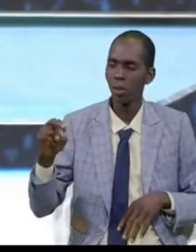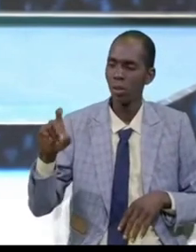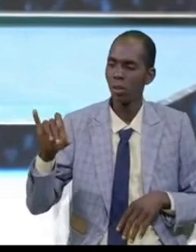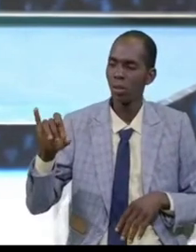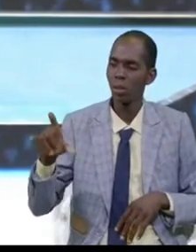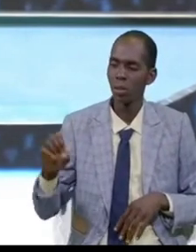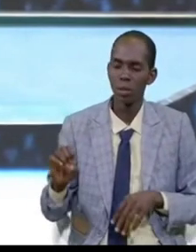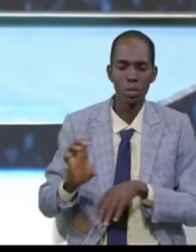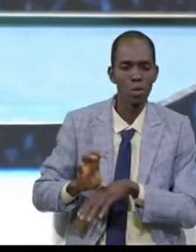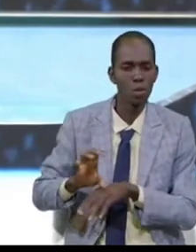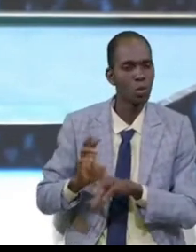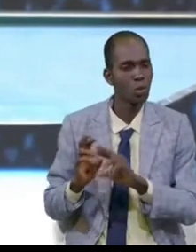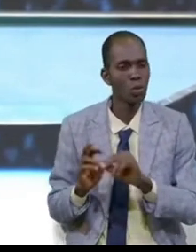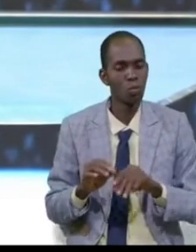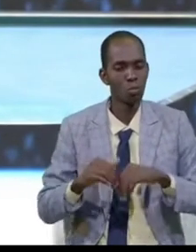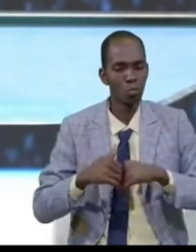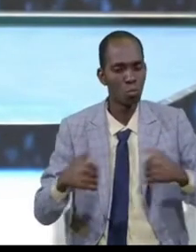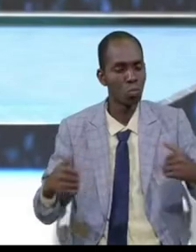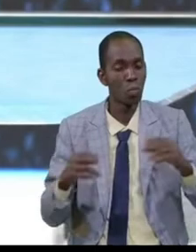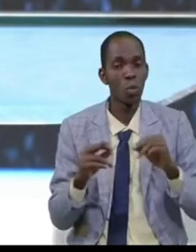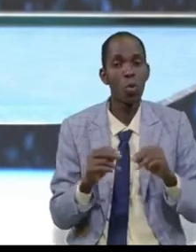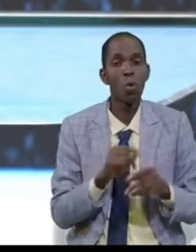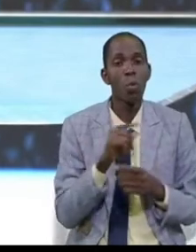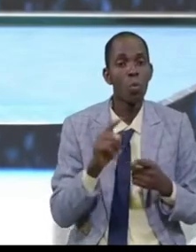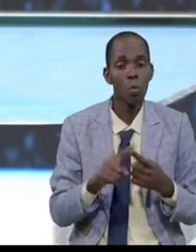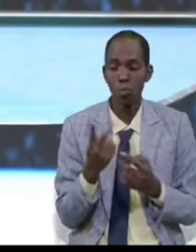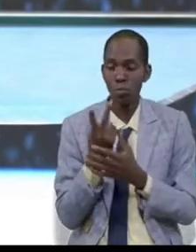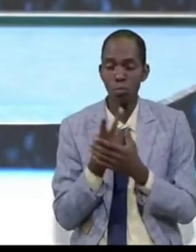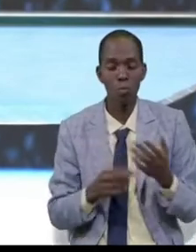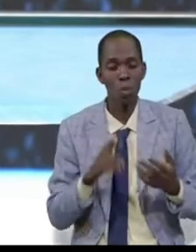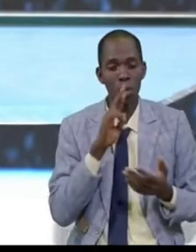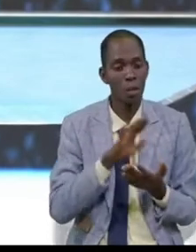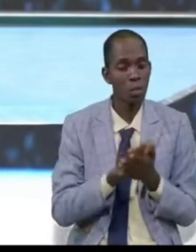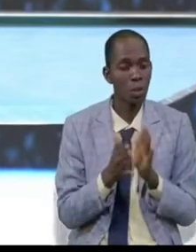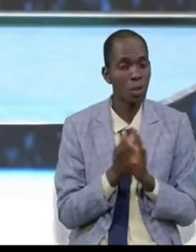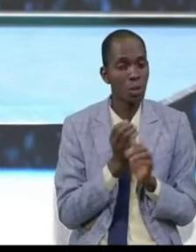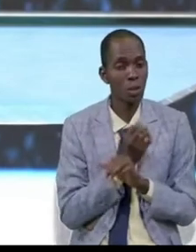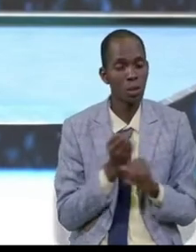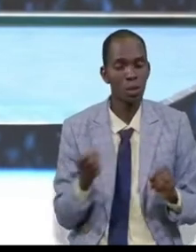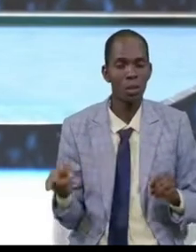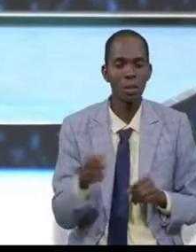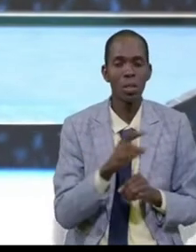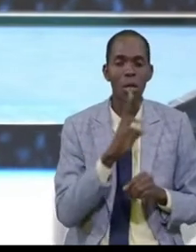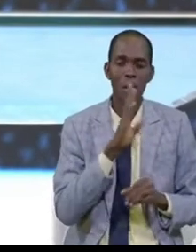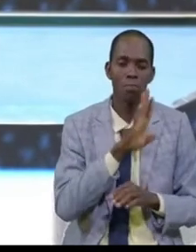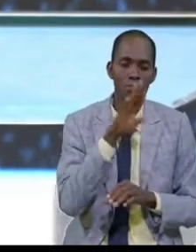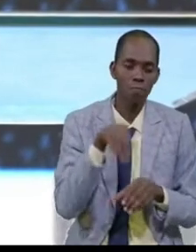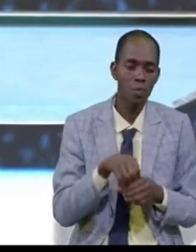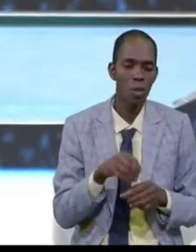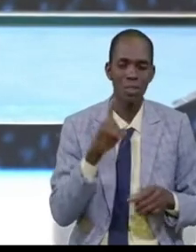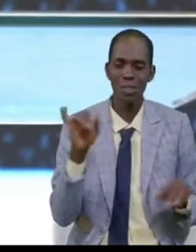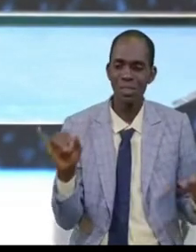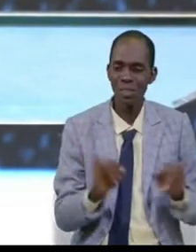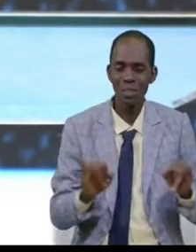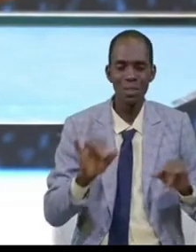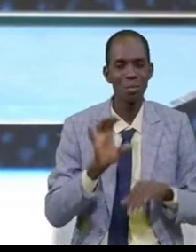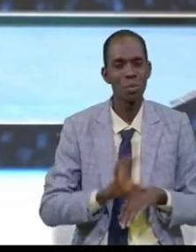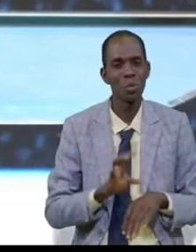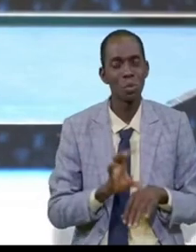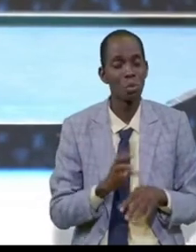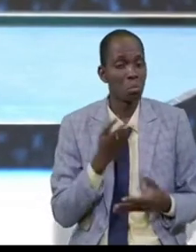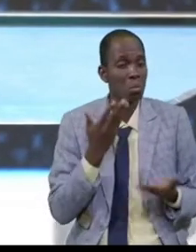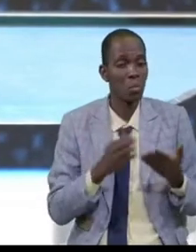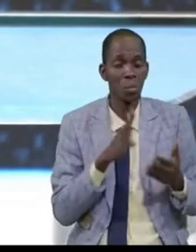they are born again, they are part of the same body, the same church. Whether we are born